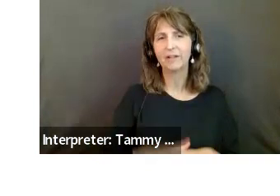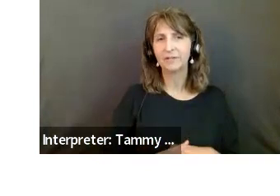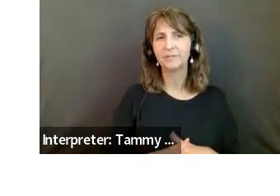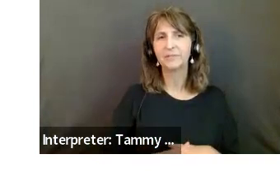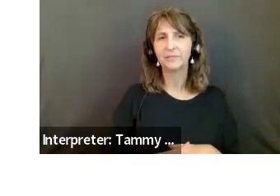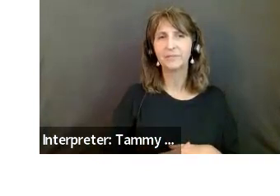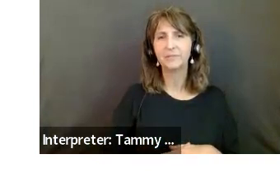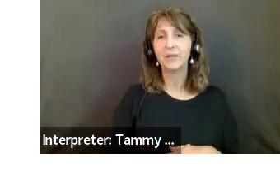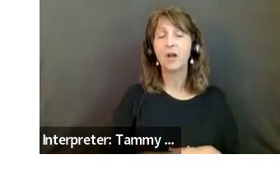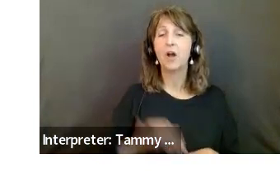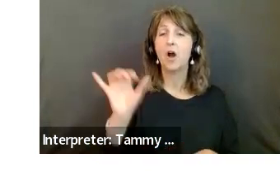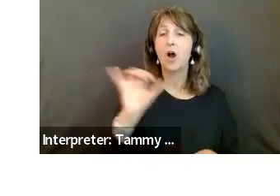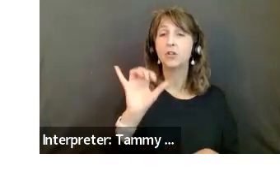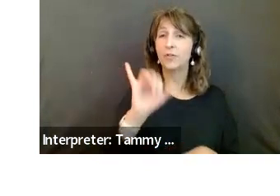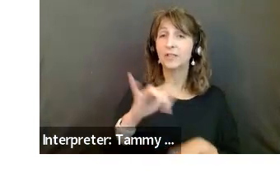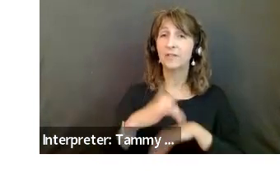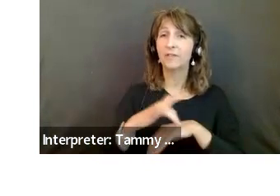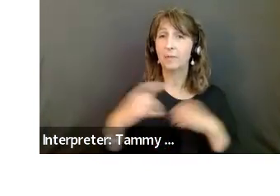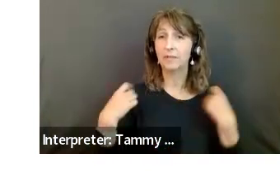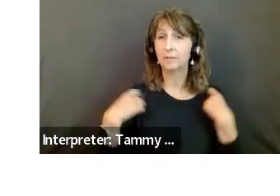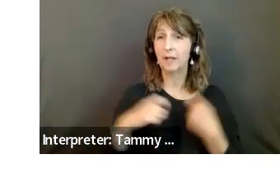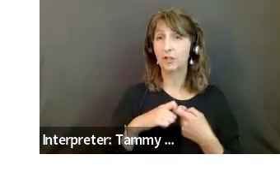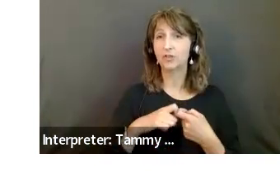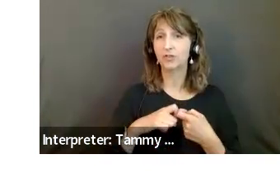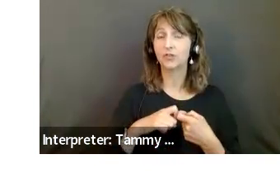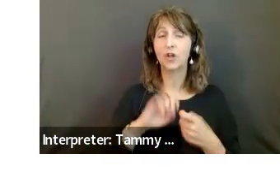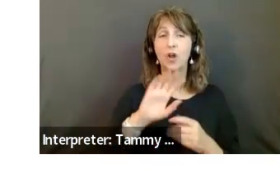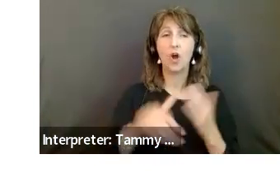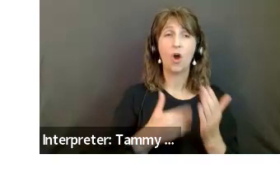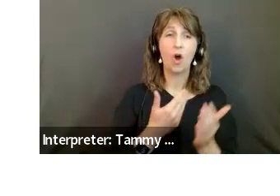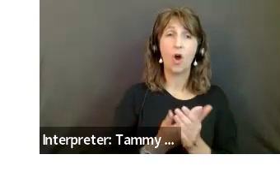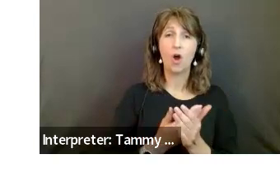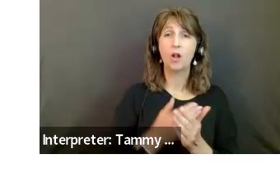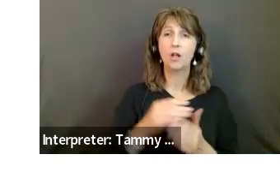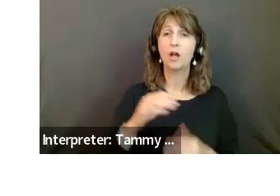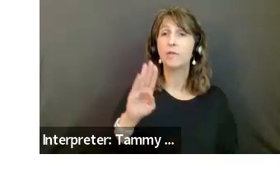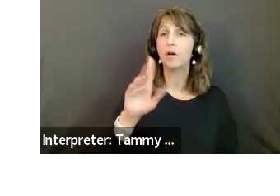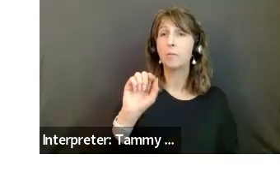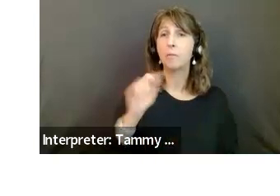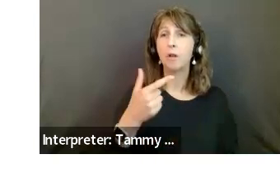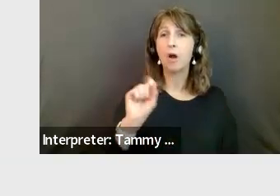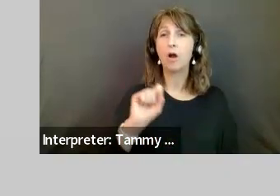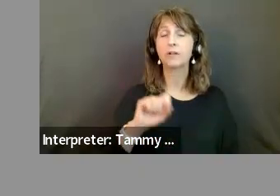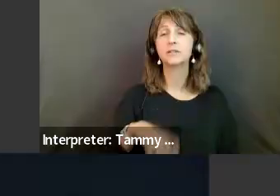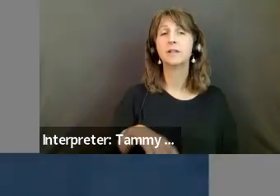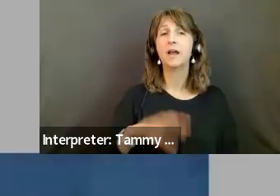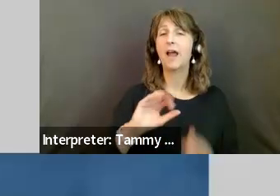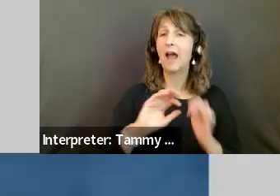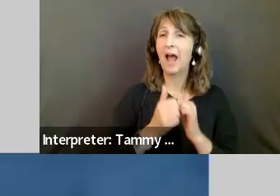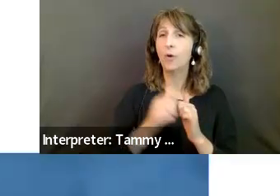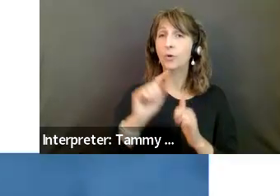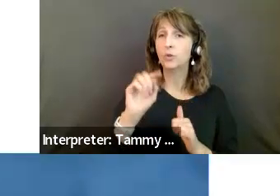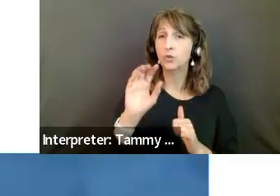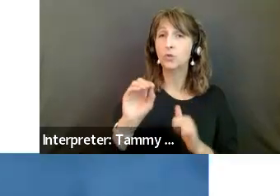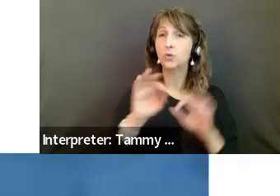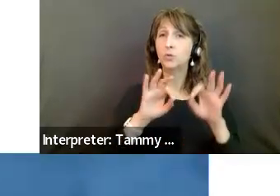possible. This is also available in Spanish, as are all of our blogs and a lot of our how-to guidance as well. We'll